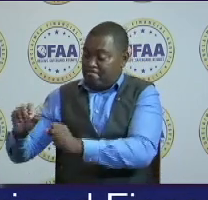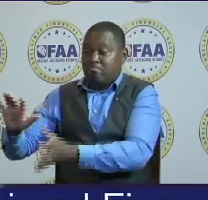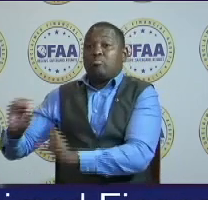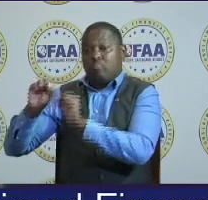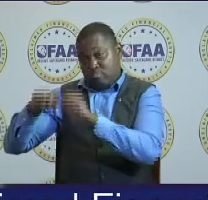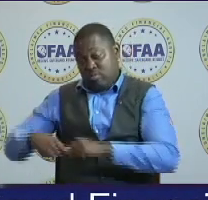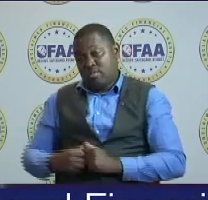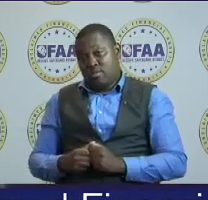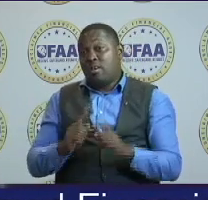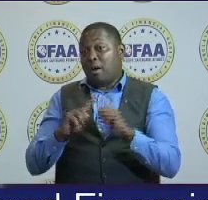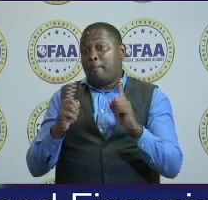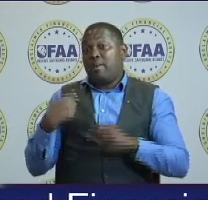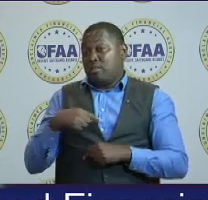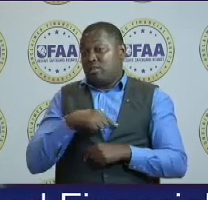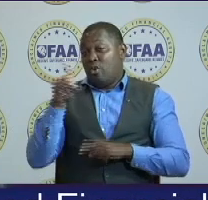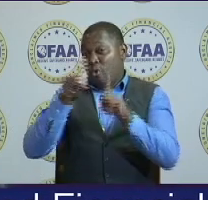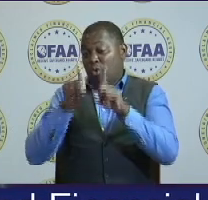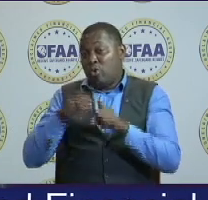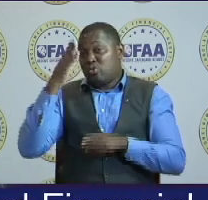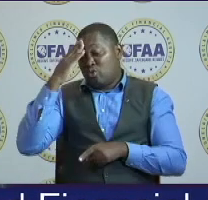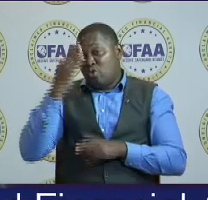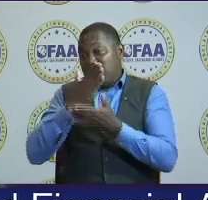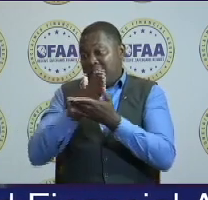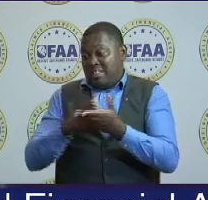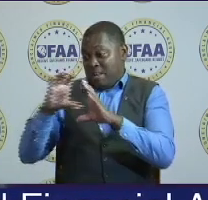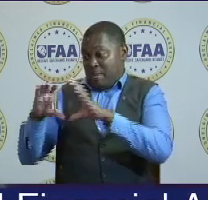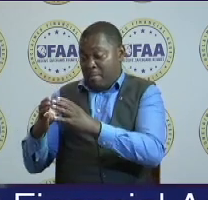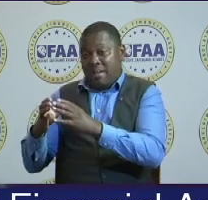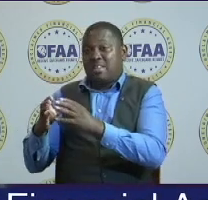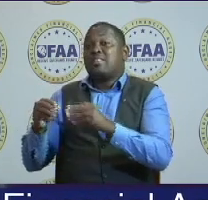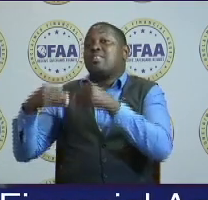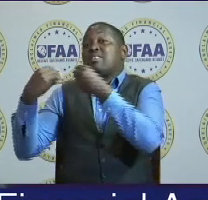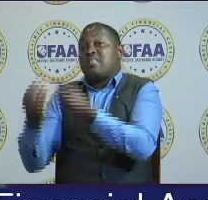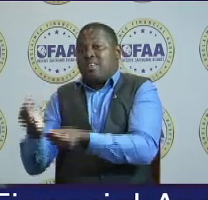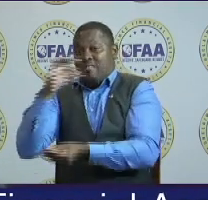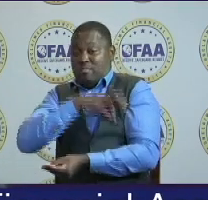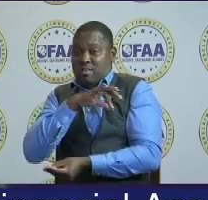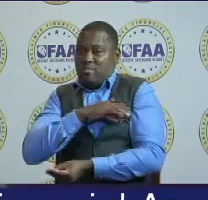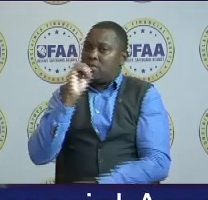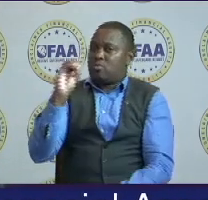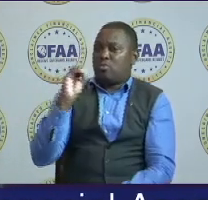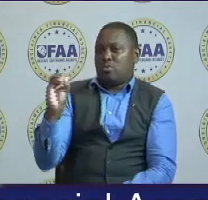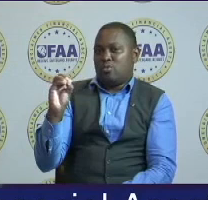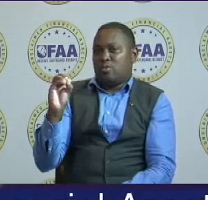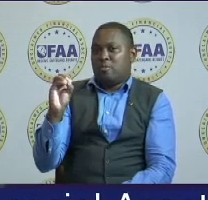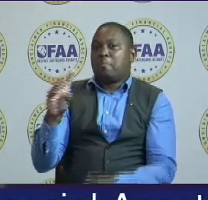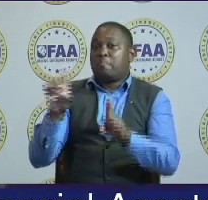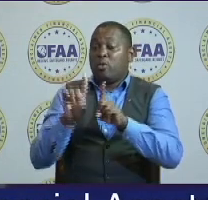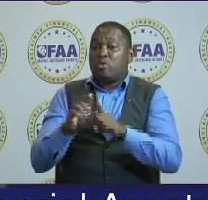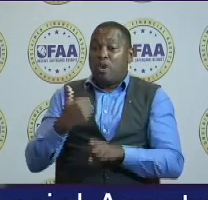also know that we have got also some counters that don't issue dividends. And also we have got non-listed